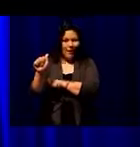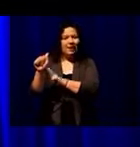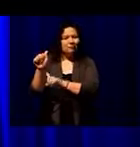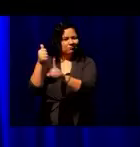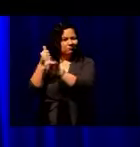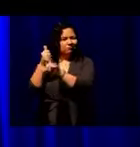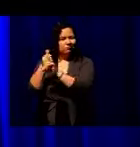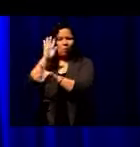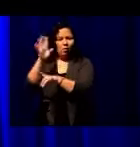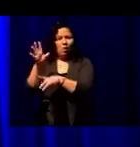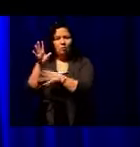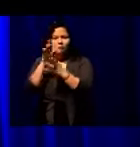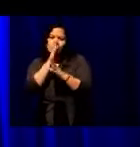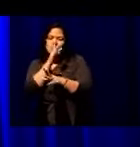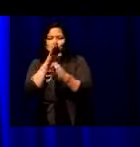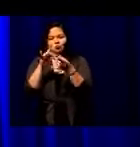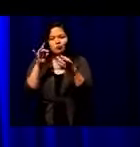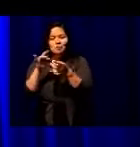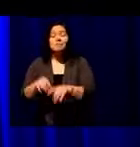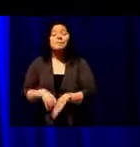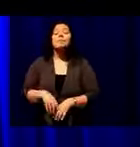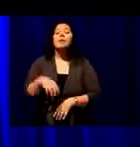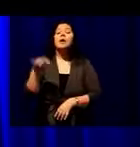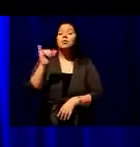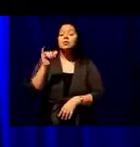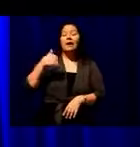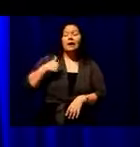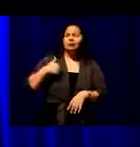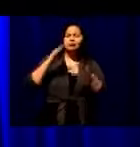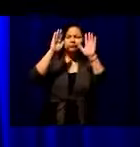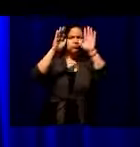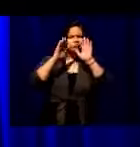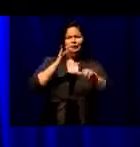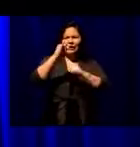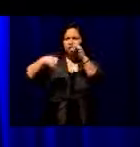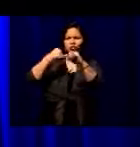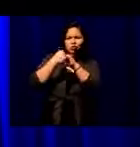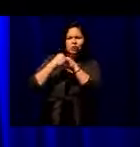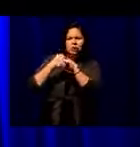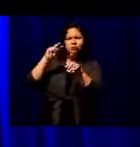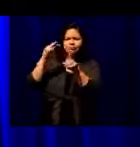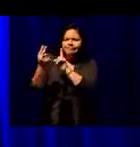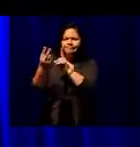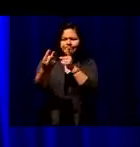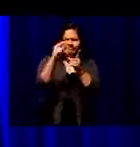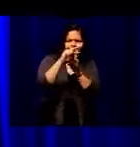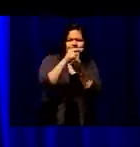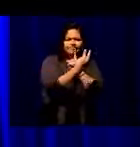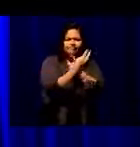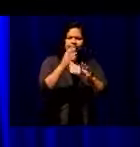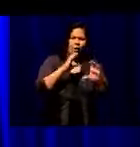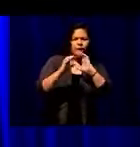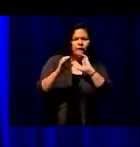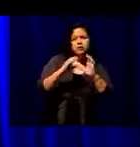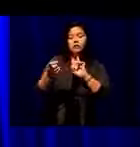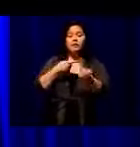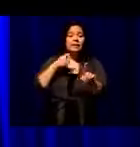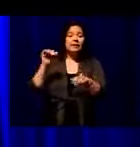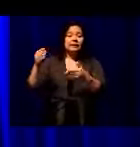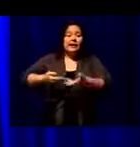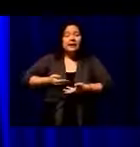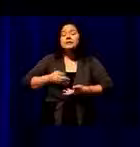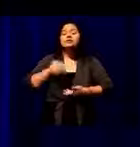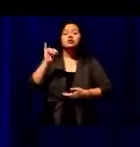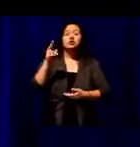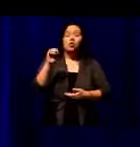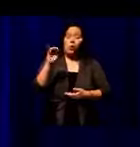have fabulous international insights and conversations from our guest curator, Joyce